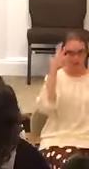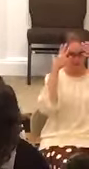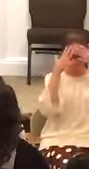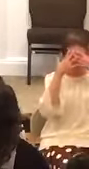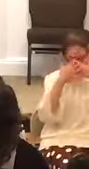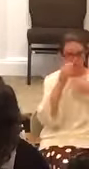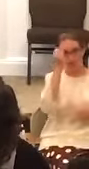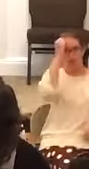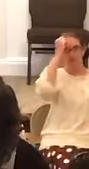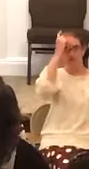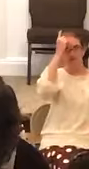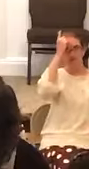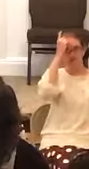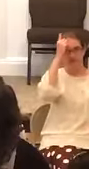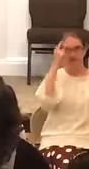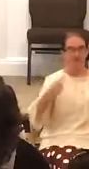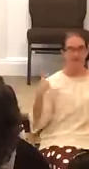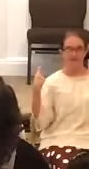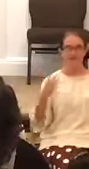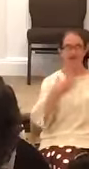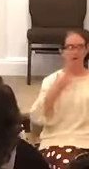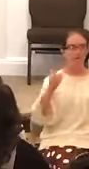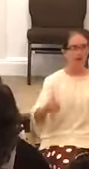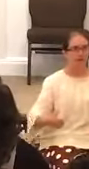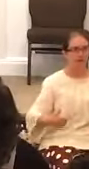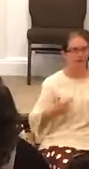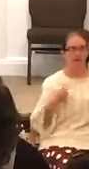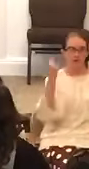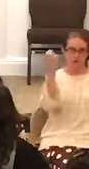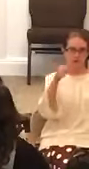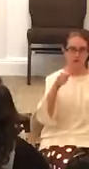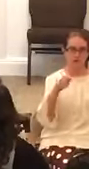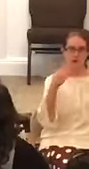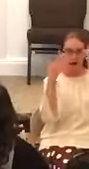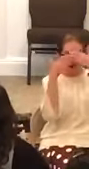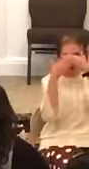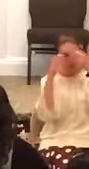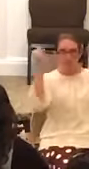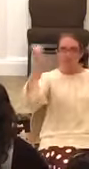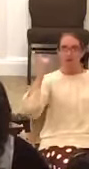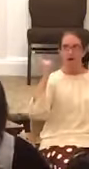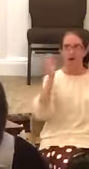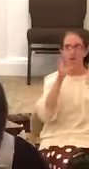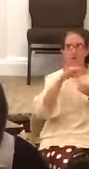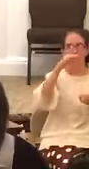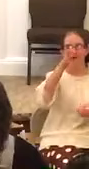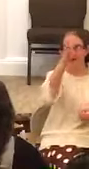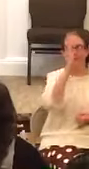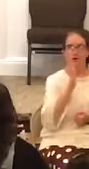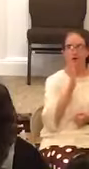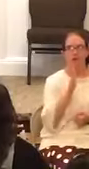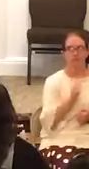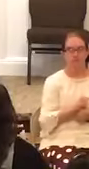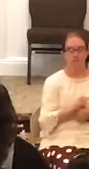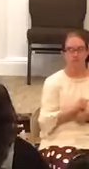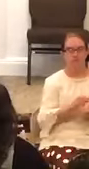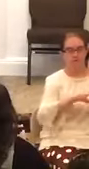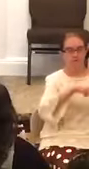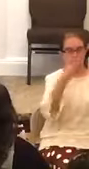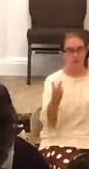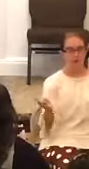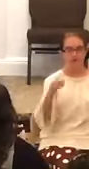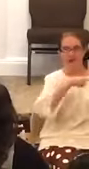him and he realizes that's the sin in my life that's trying to hide me from the power and spirit of God. And so he falls